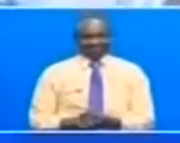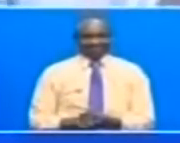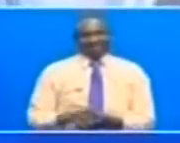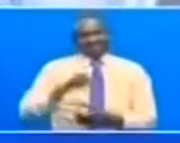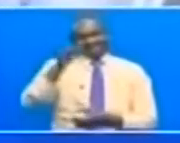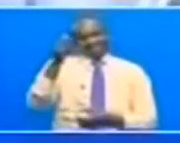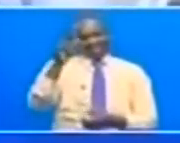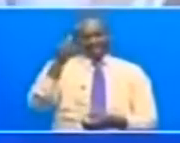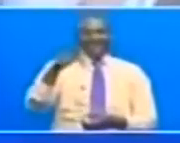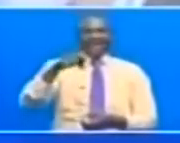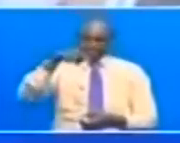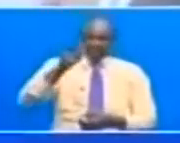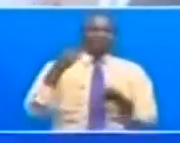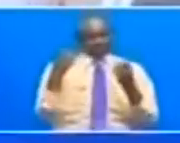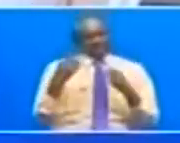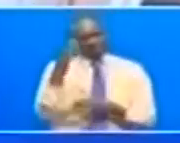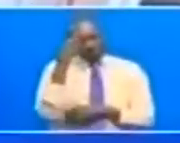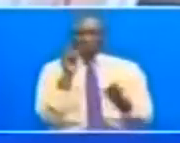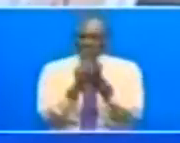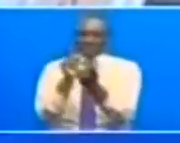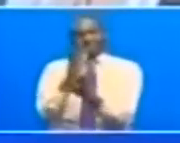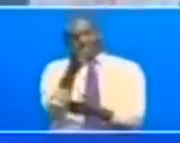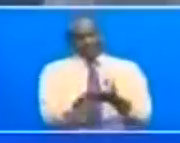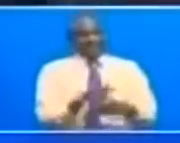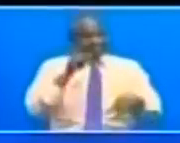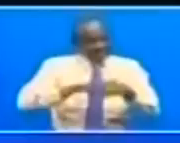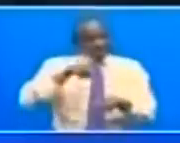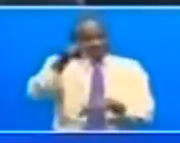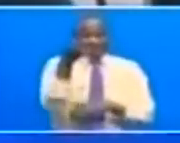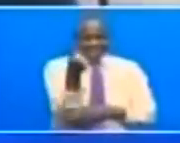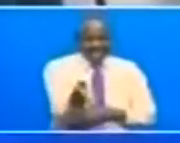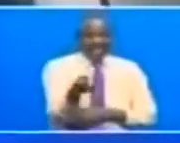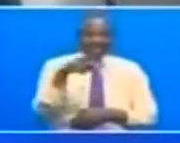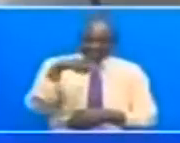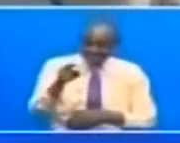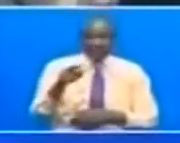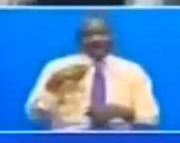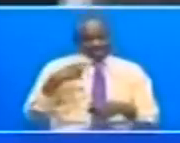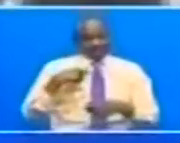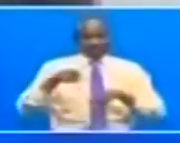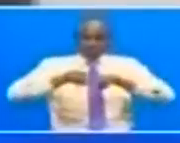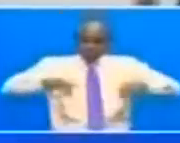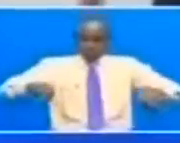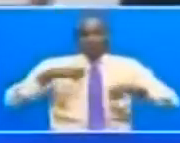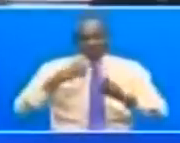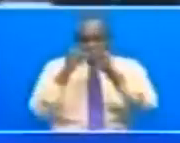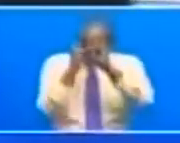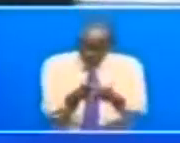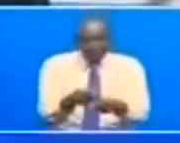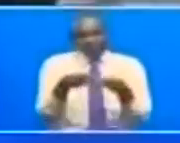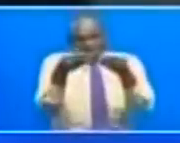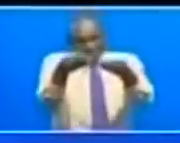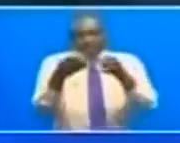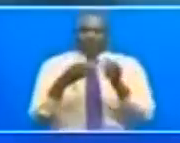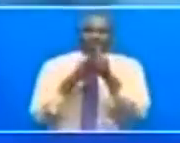Sarah, an instant hit with many at the airport. When she was last here, she carried a traditional stool, a gift to Obama as a symbol